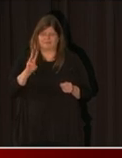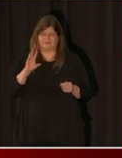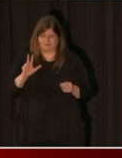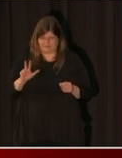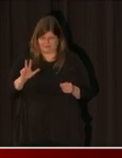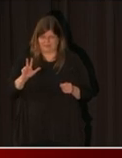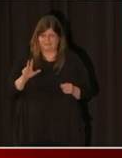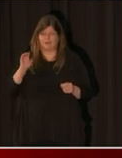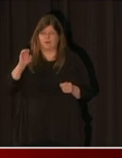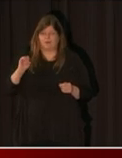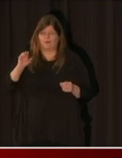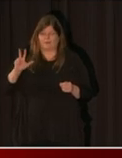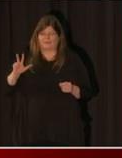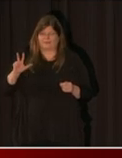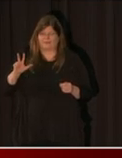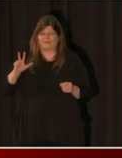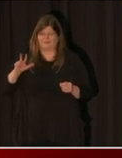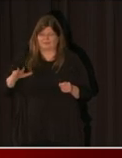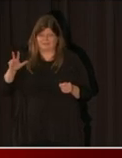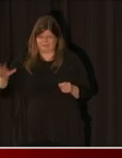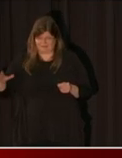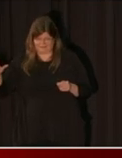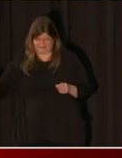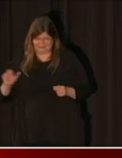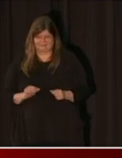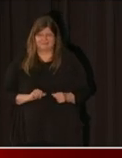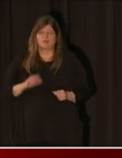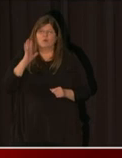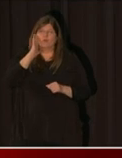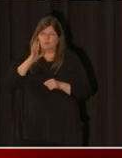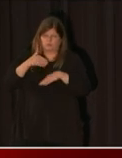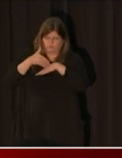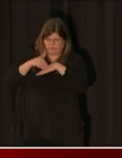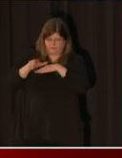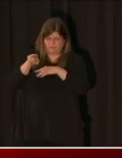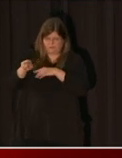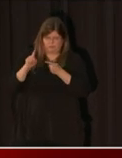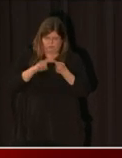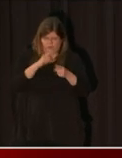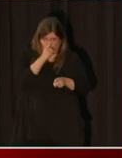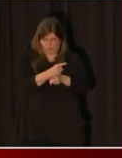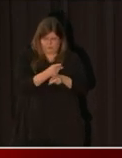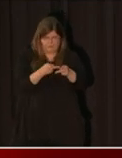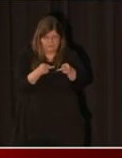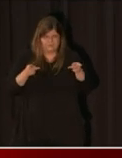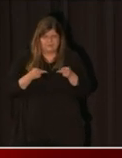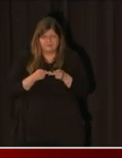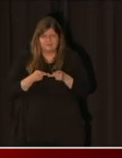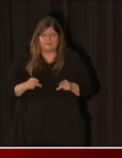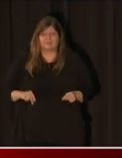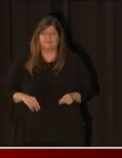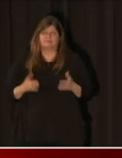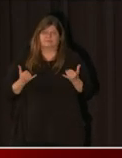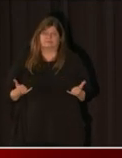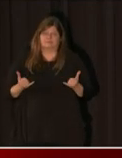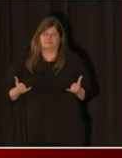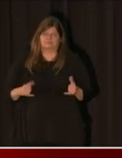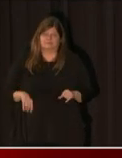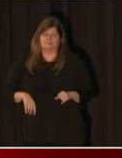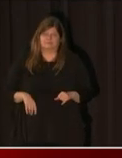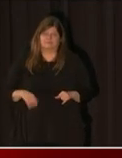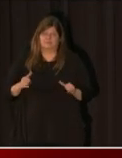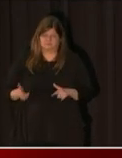1-855-363-0333, and you will be referred appropriately. So with that, let me first turn to